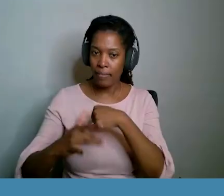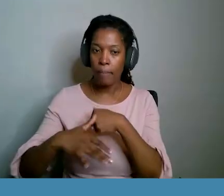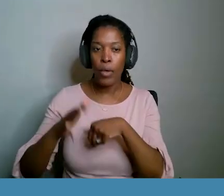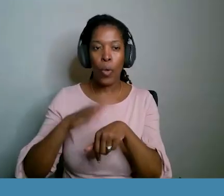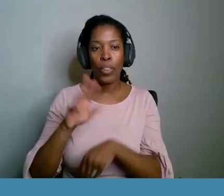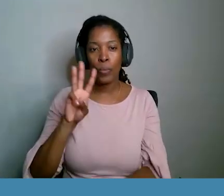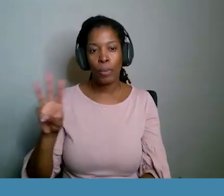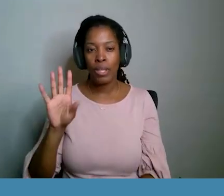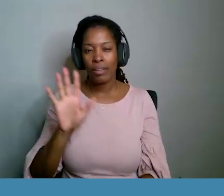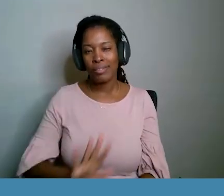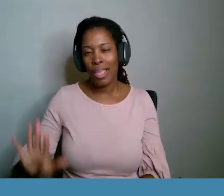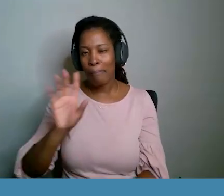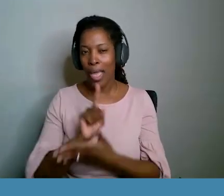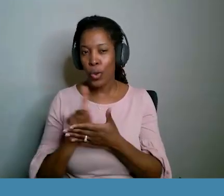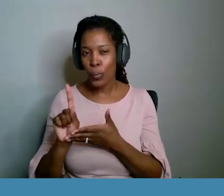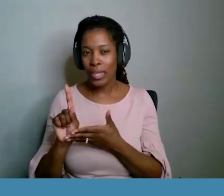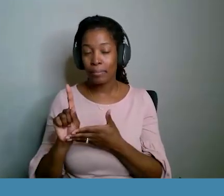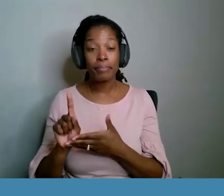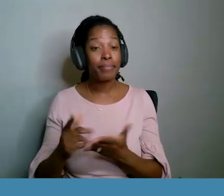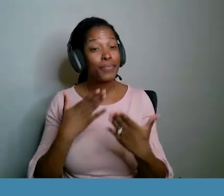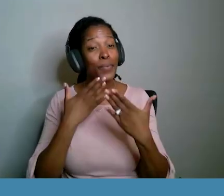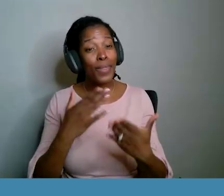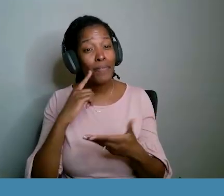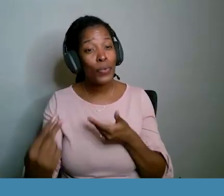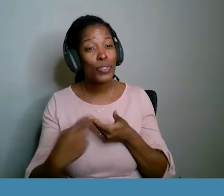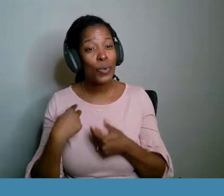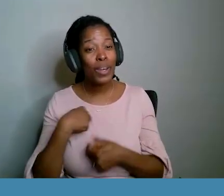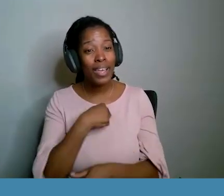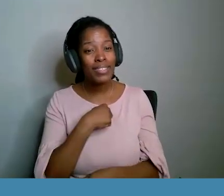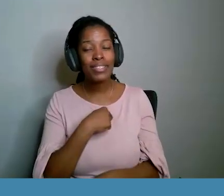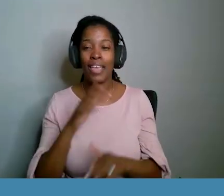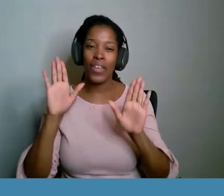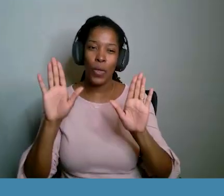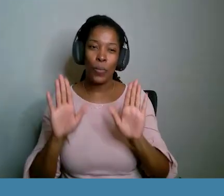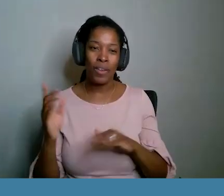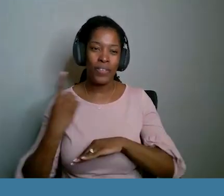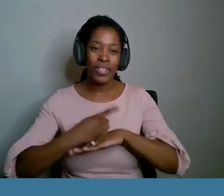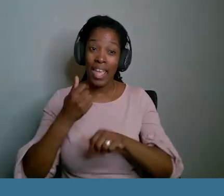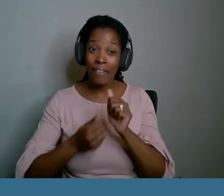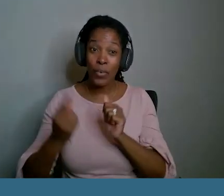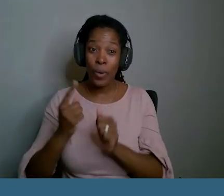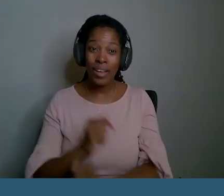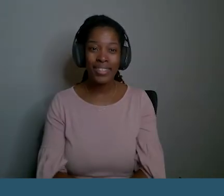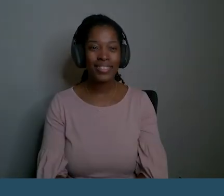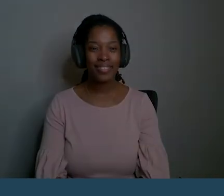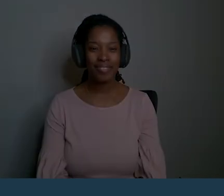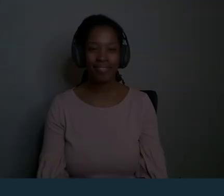website in about a week. So thank you for joining us and have a wonderful day, everyone.